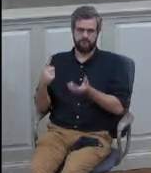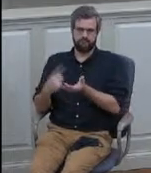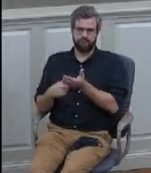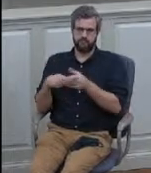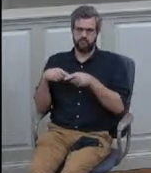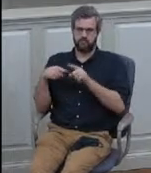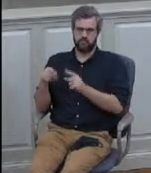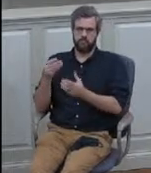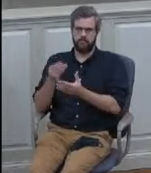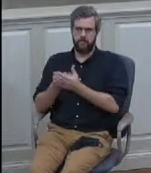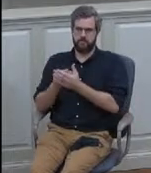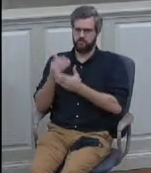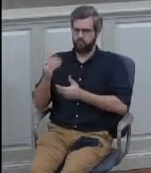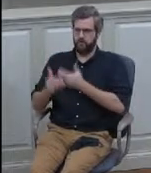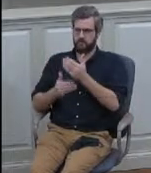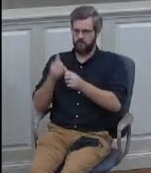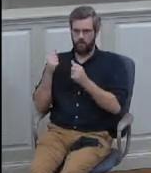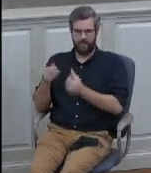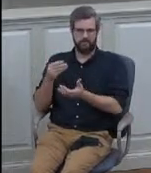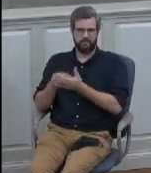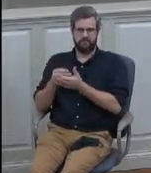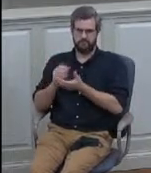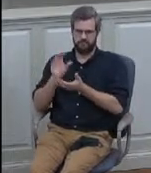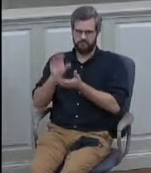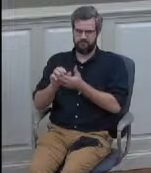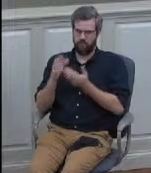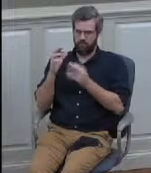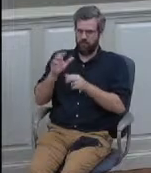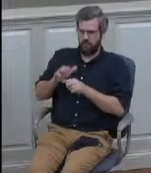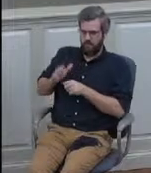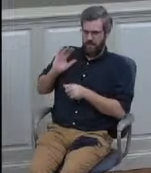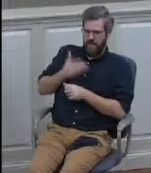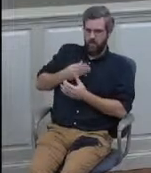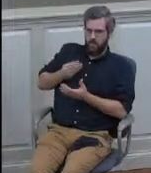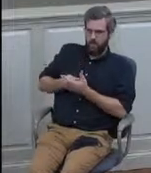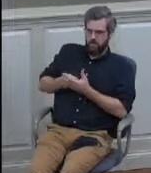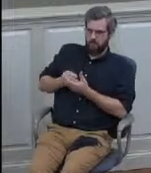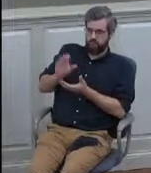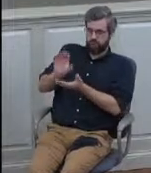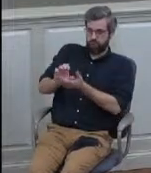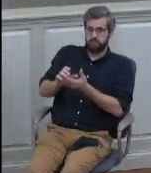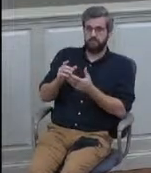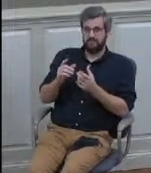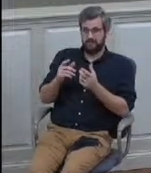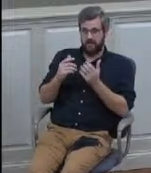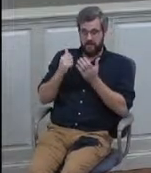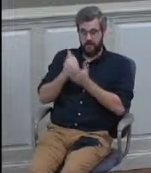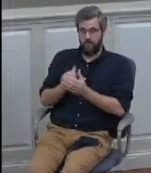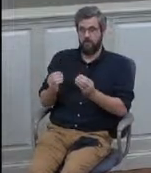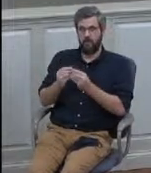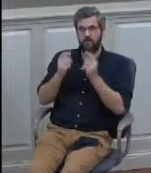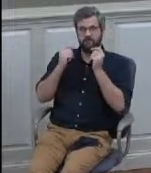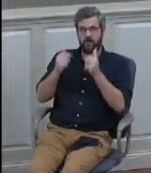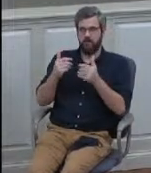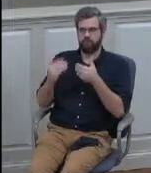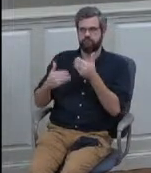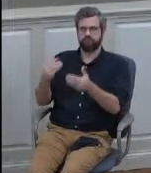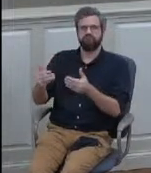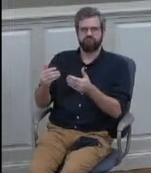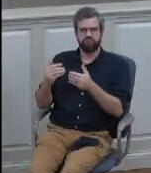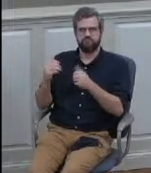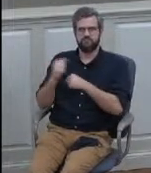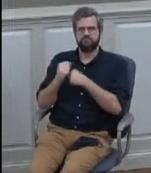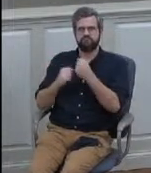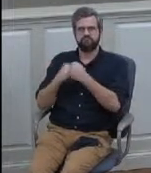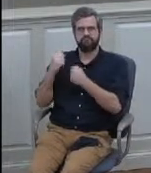budget process so that that could be funded potentially locally, and that would speed up ultimately the acquisition of